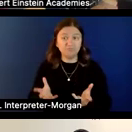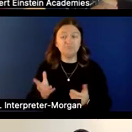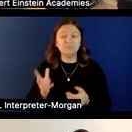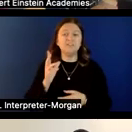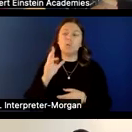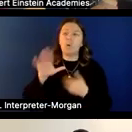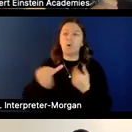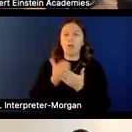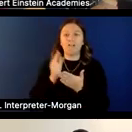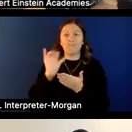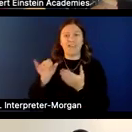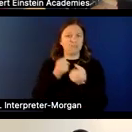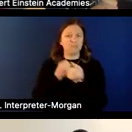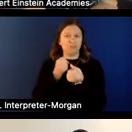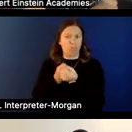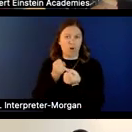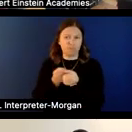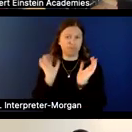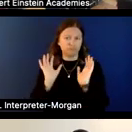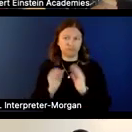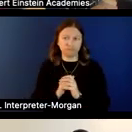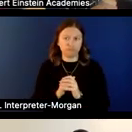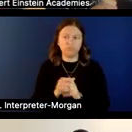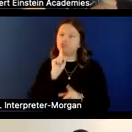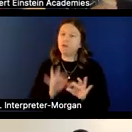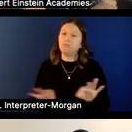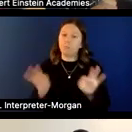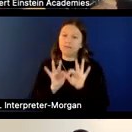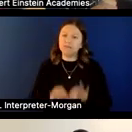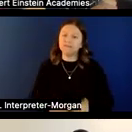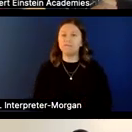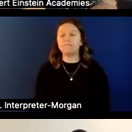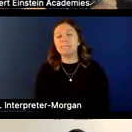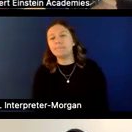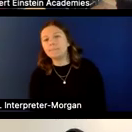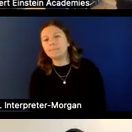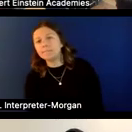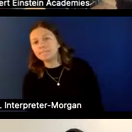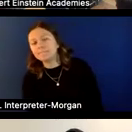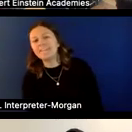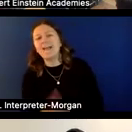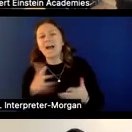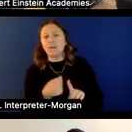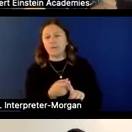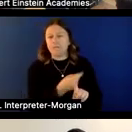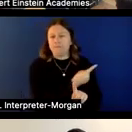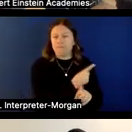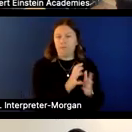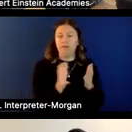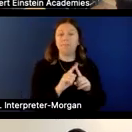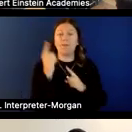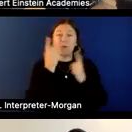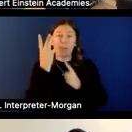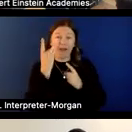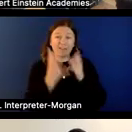that to support that is really important. Sorry, quick question, I don't want to derail too much, but I was wondering why they do the gestures versus like